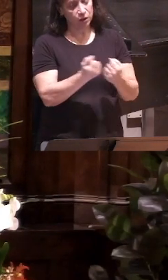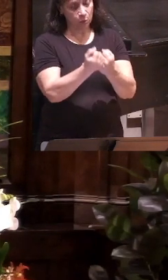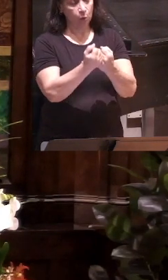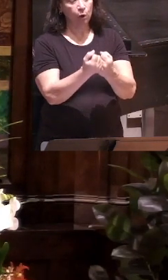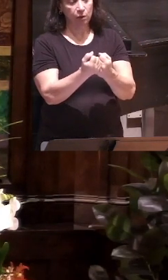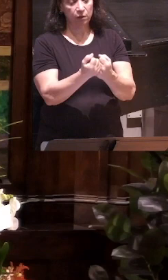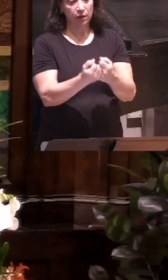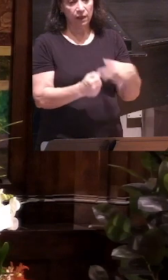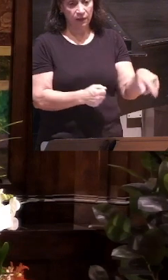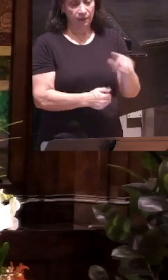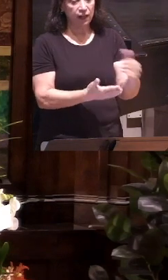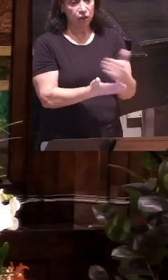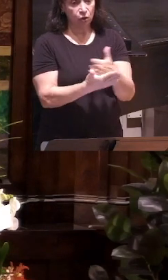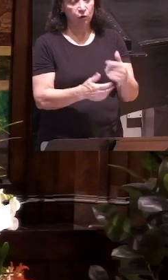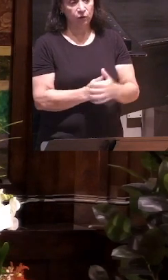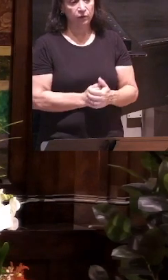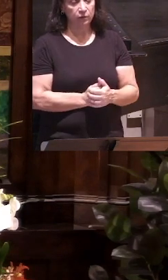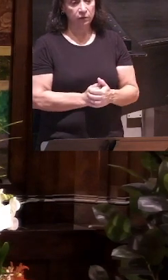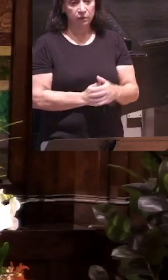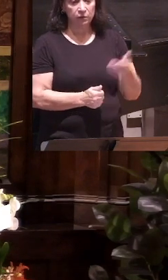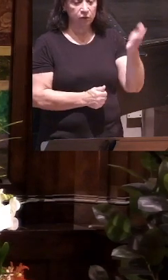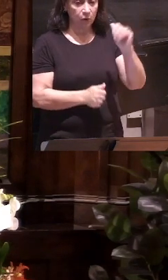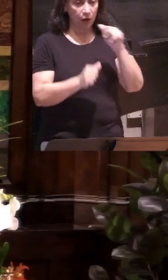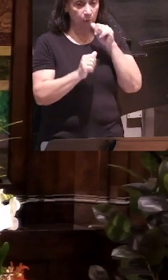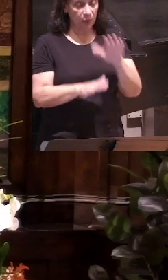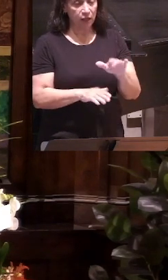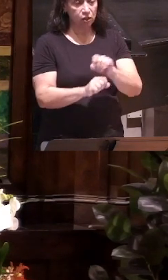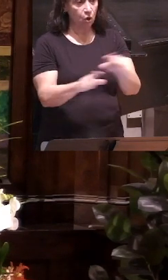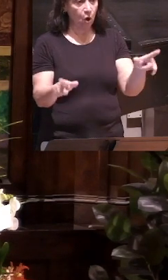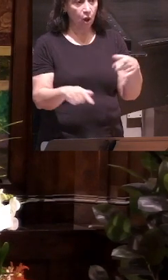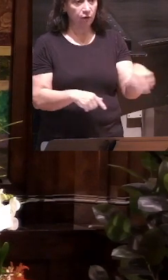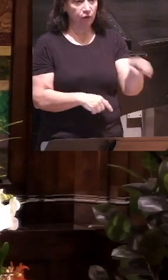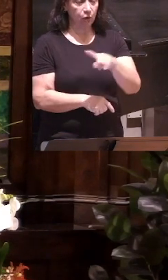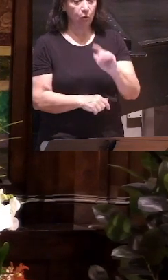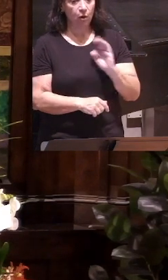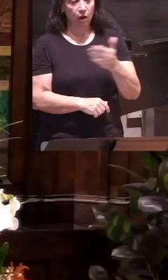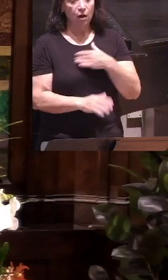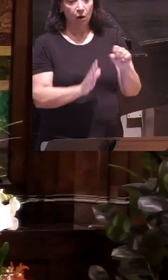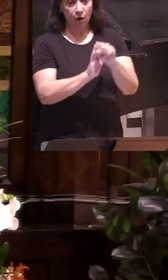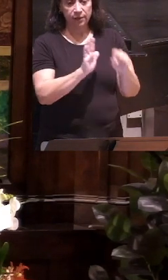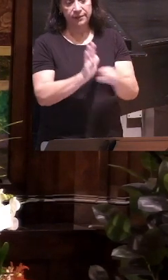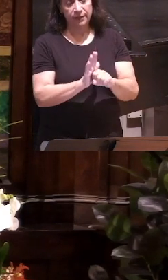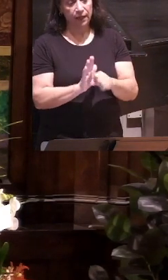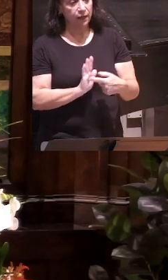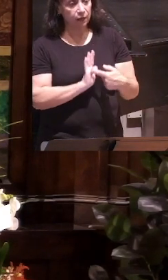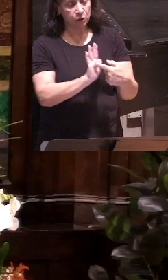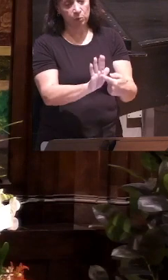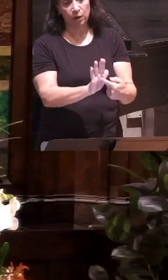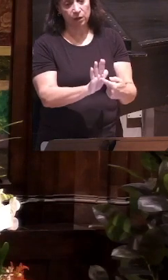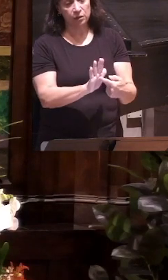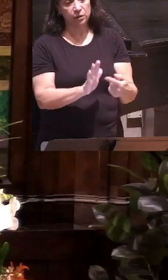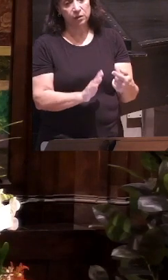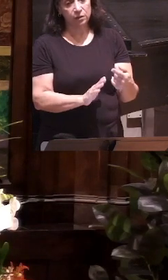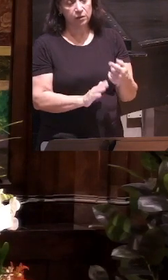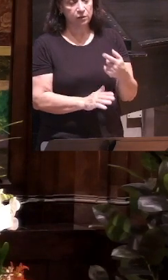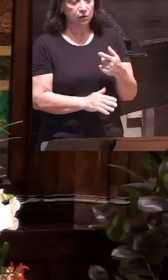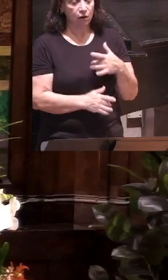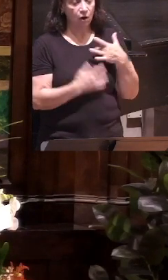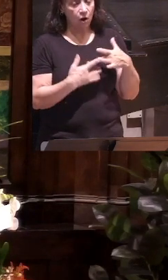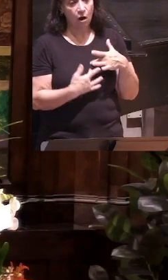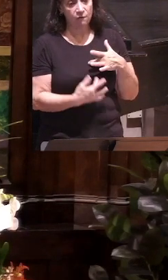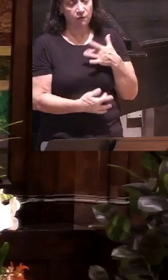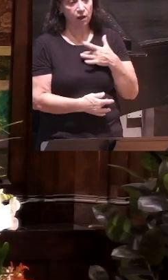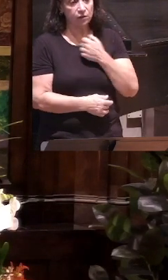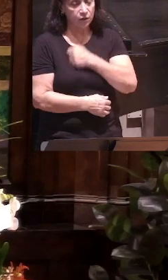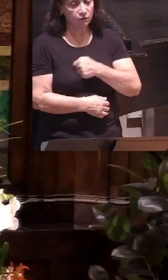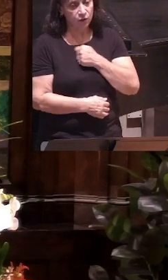support that they deserve. God bless all of you. Our state expresses our incredible condolences to your